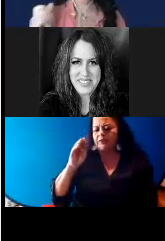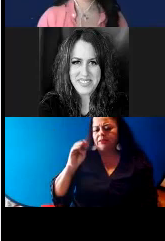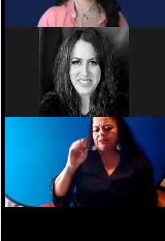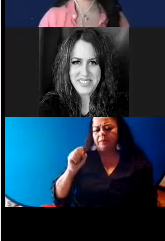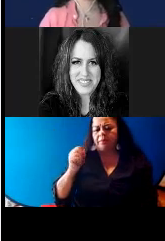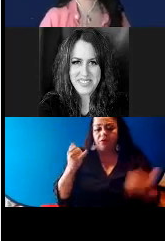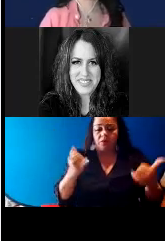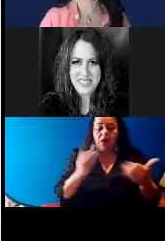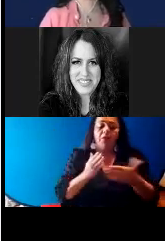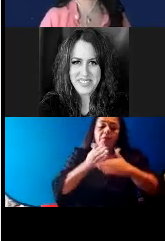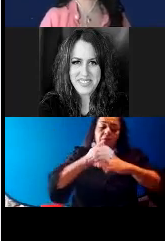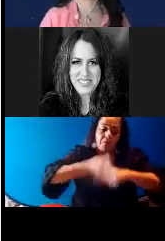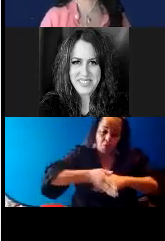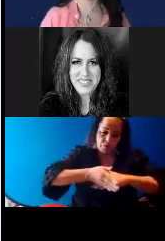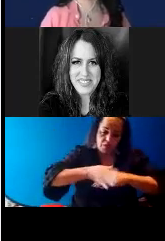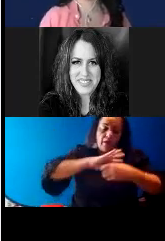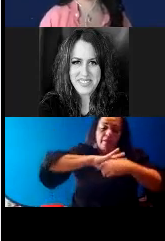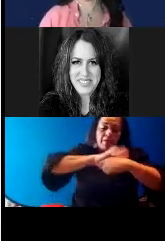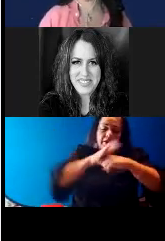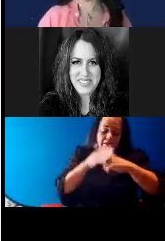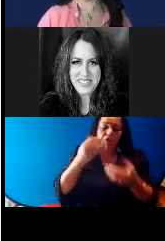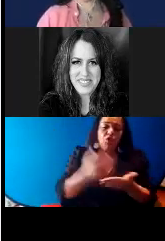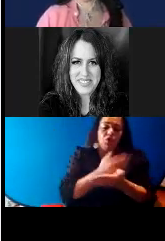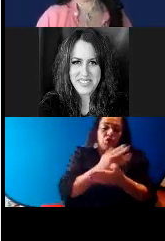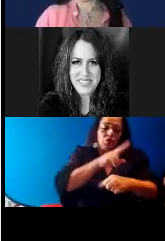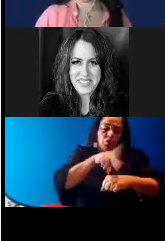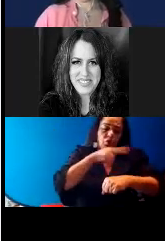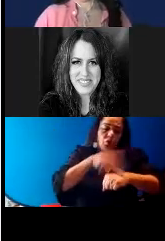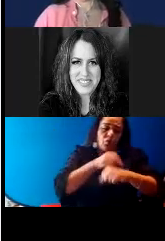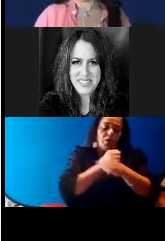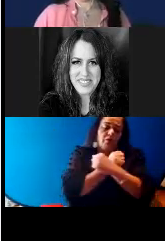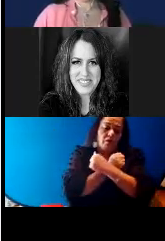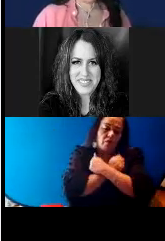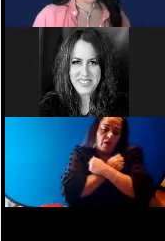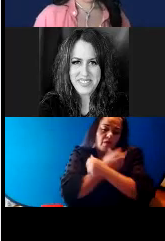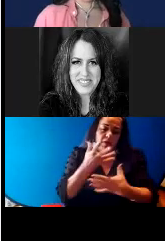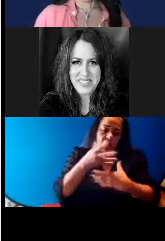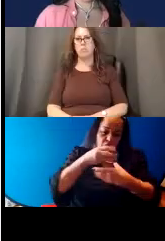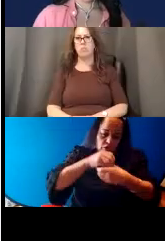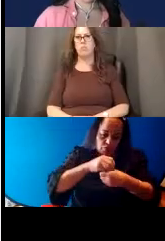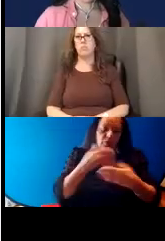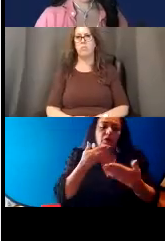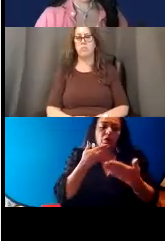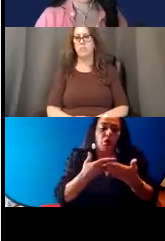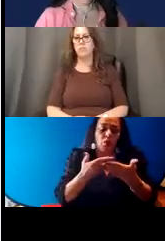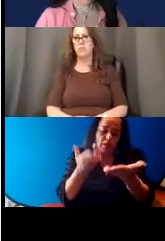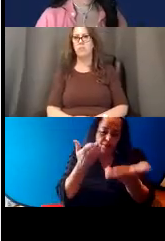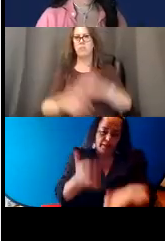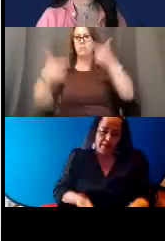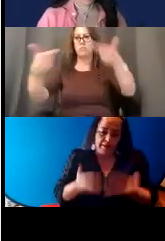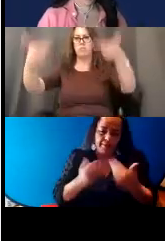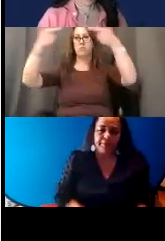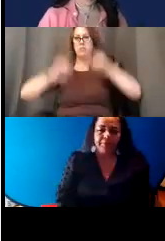a post-pandemic new normal that centers our humanity in love, inclusion, and well-being.